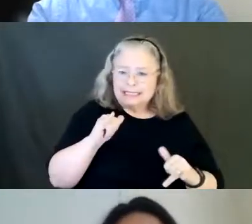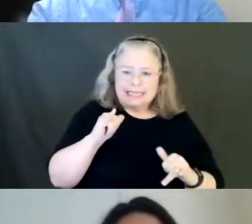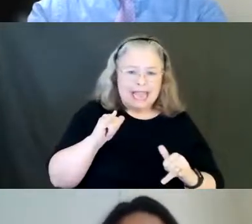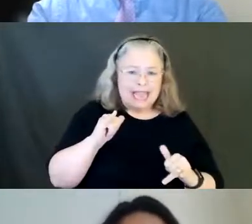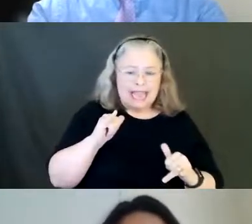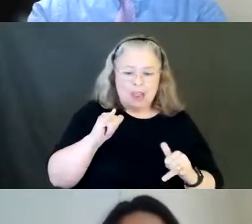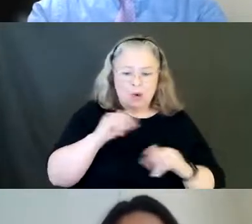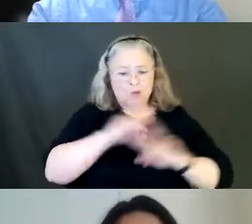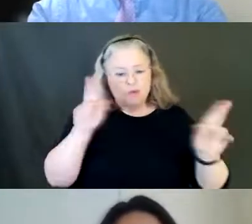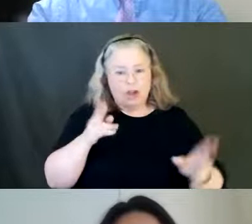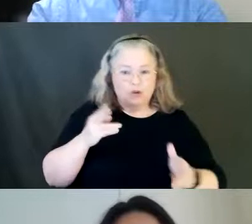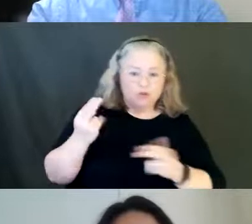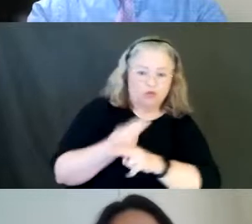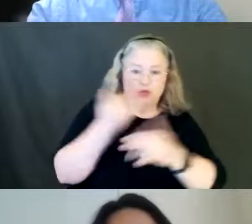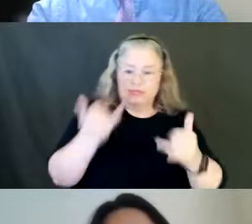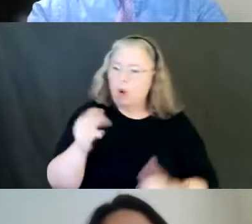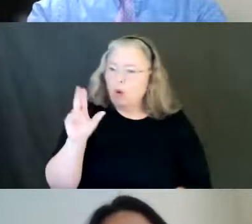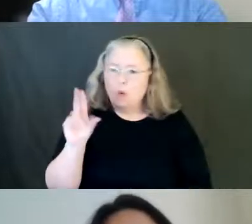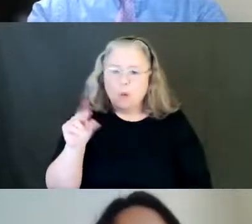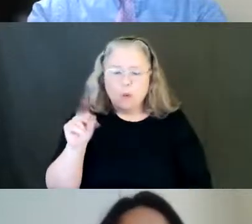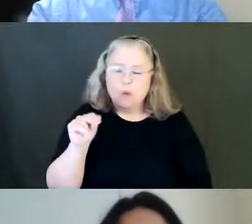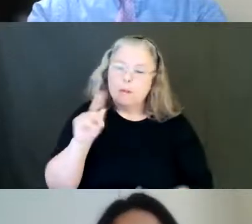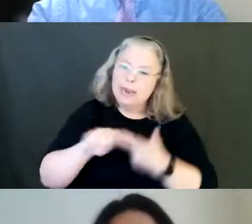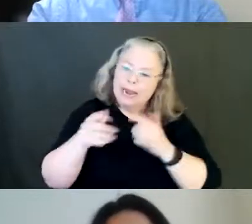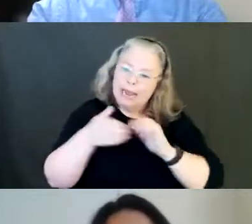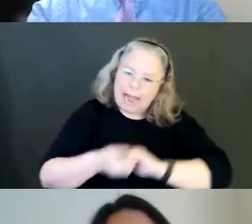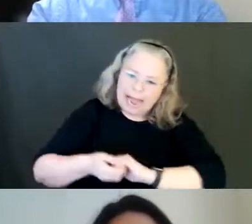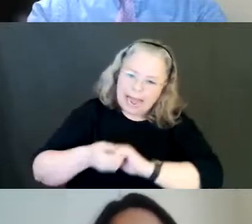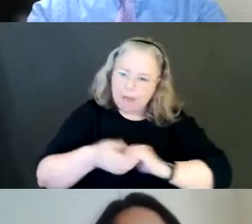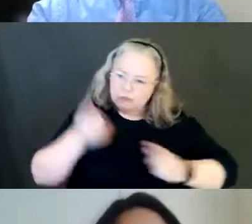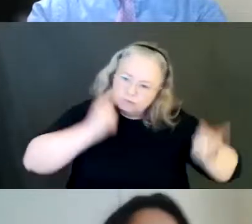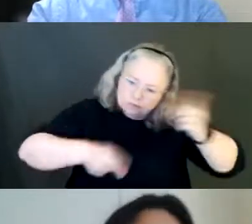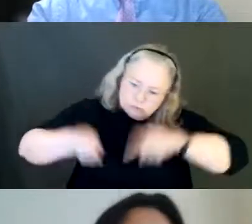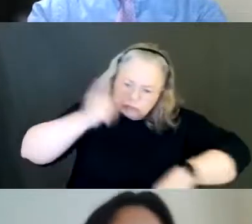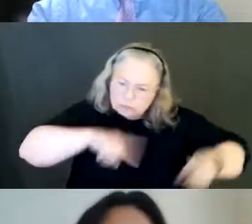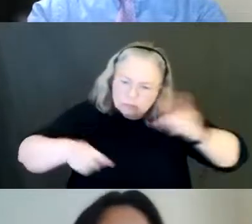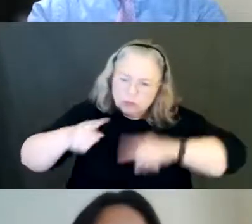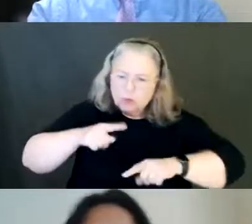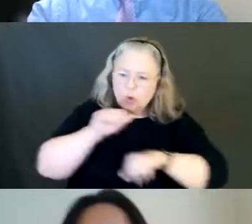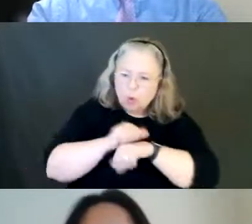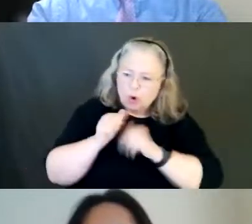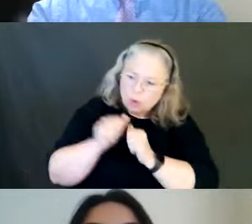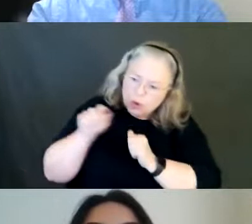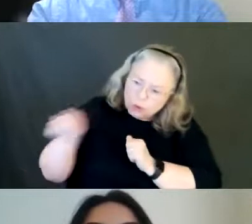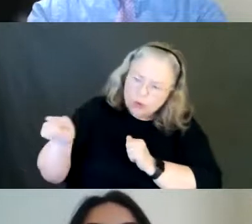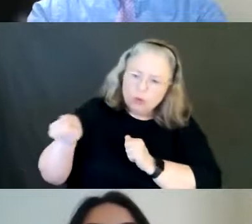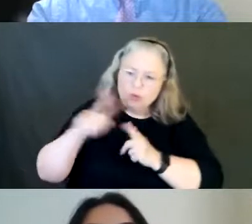hand over and to use, but it's a collaborative build. We're working on this side by side with you, that